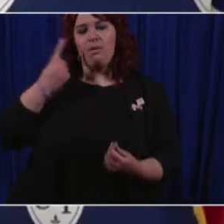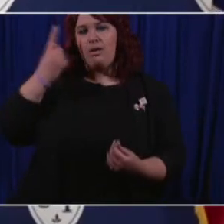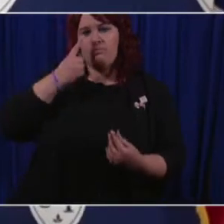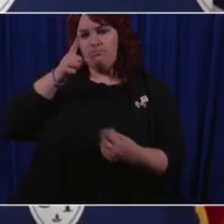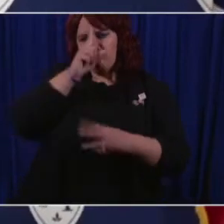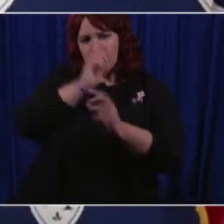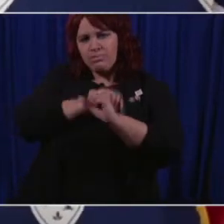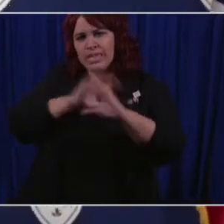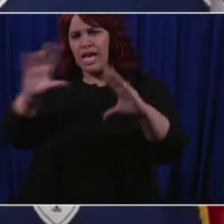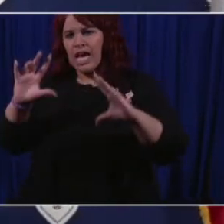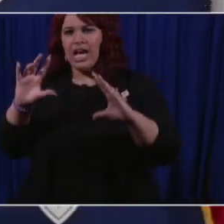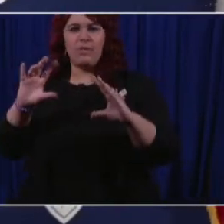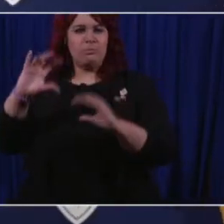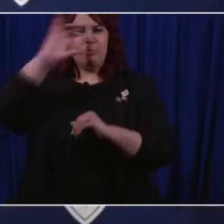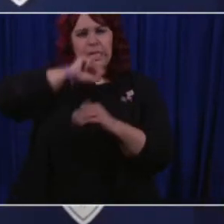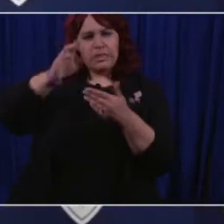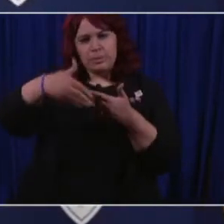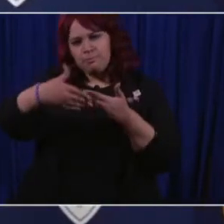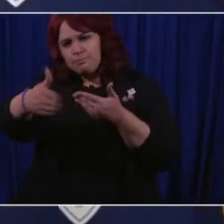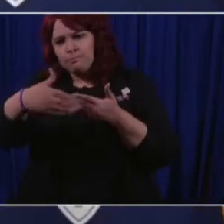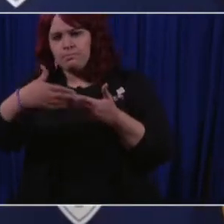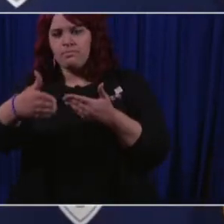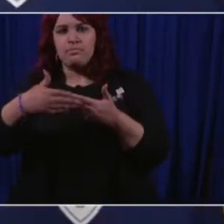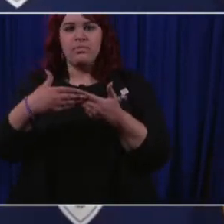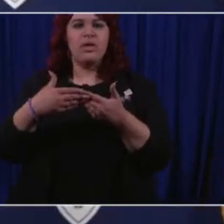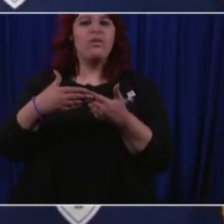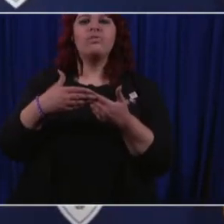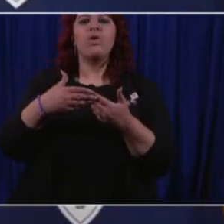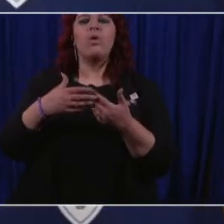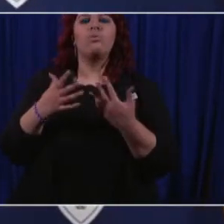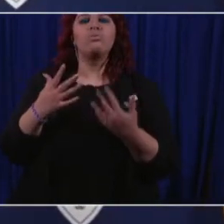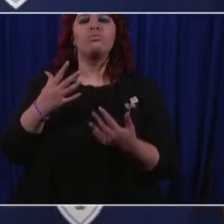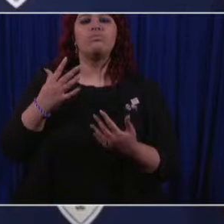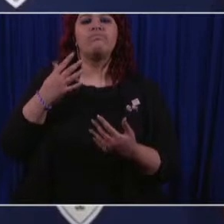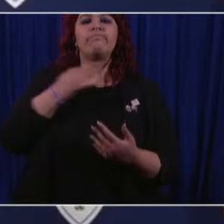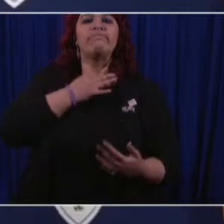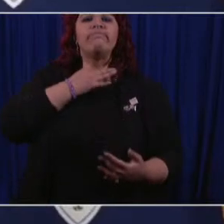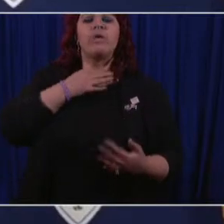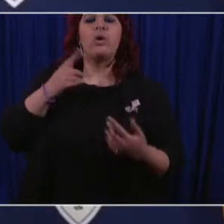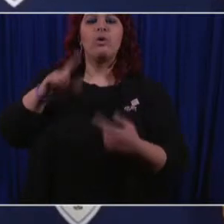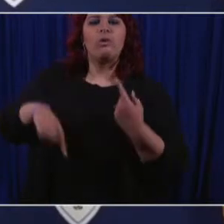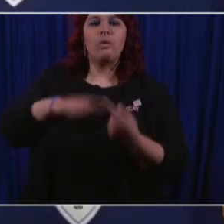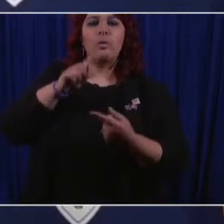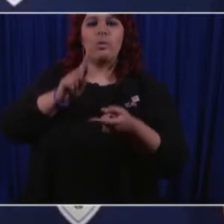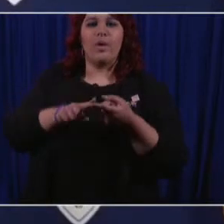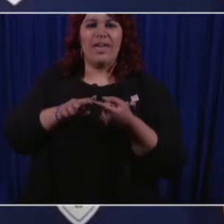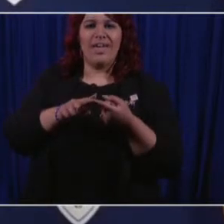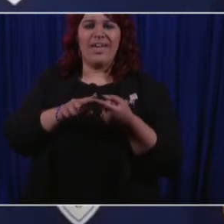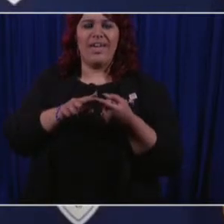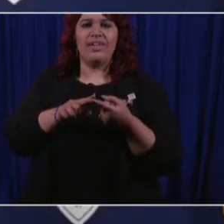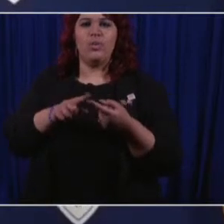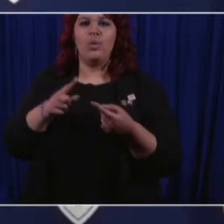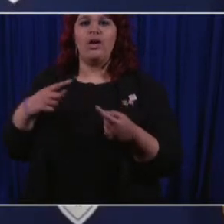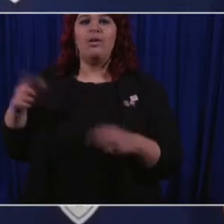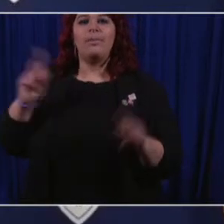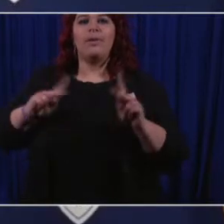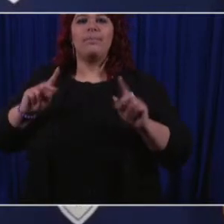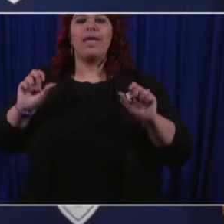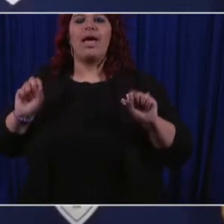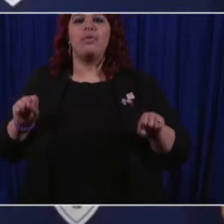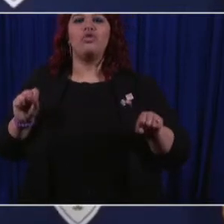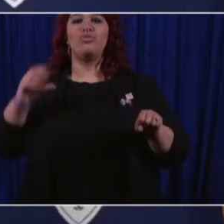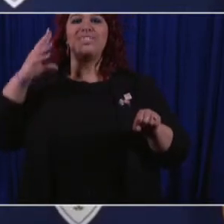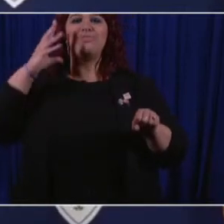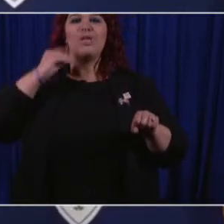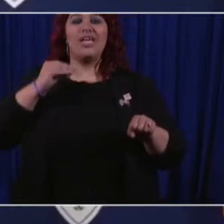different numbers that you have available, on when you think things are going to really start to look even more normal, closer to pre-pandemic